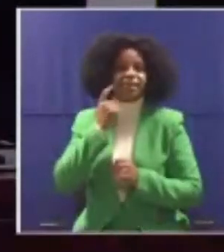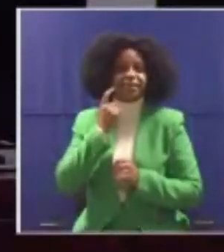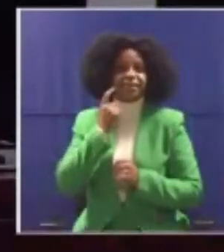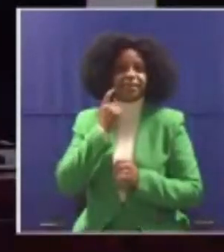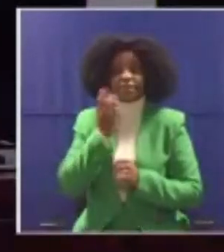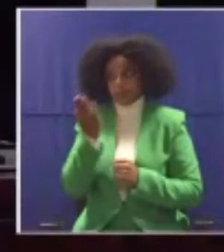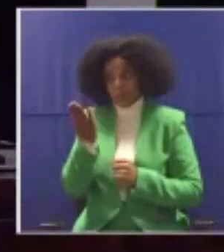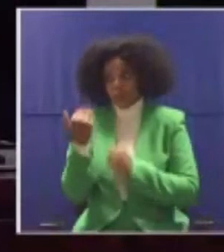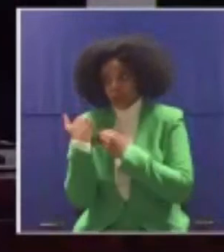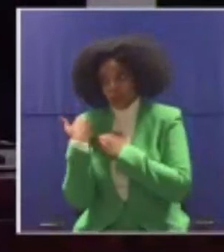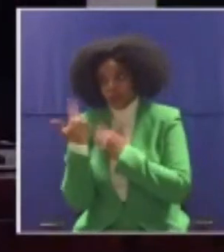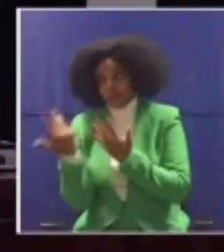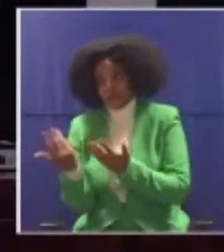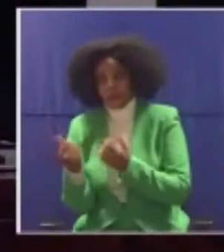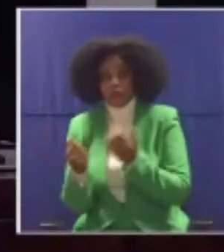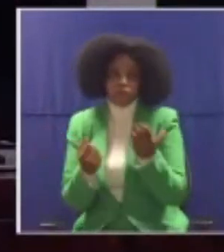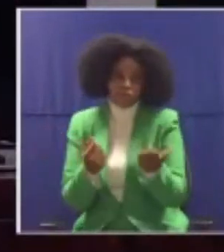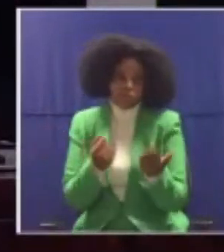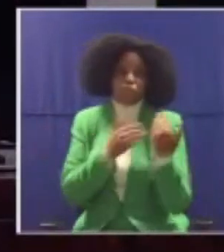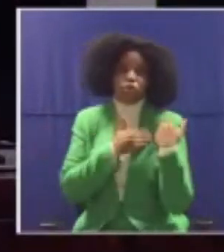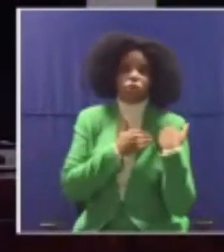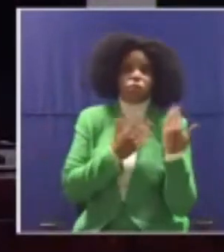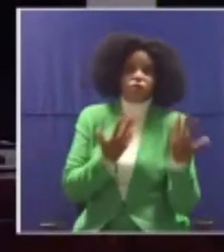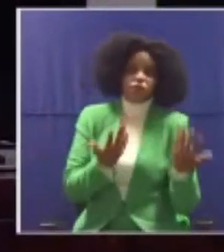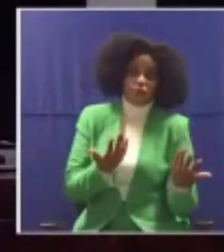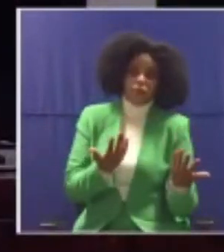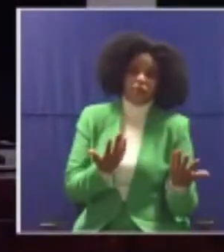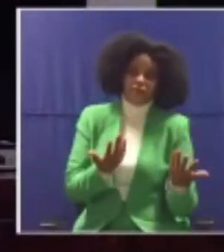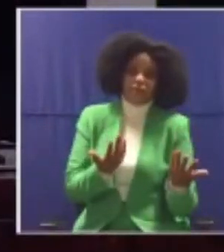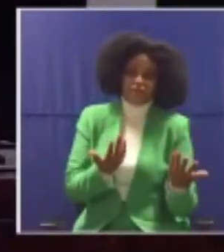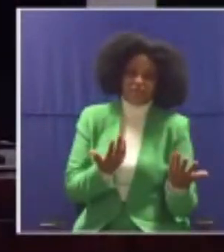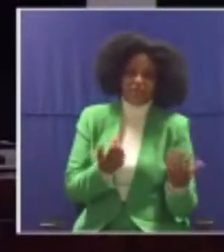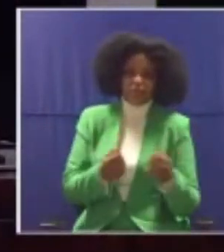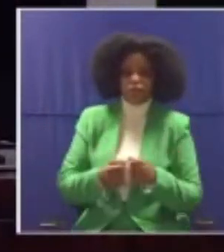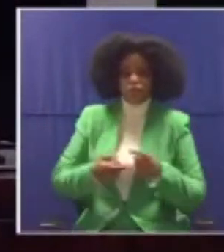So we are very clear that let's do this,